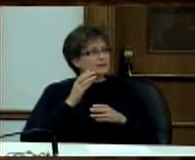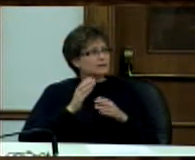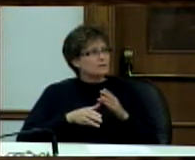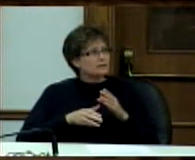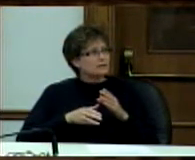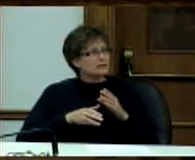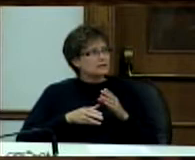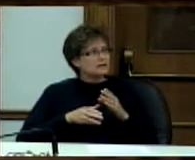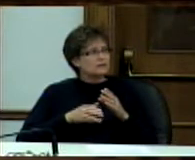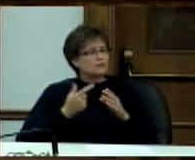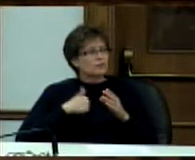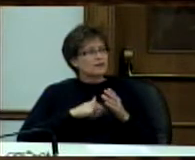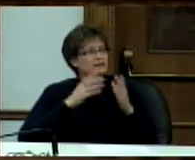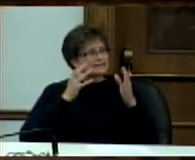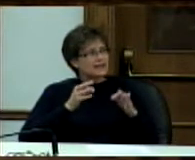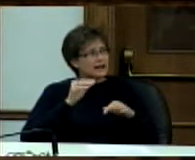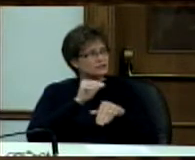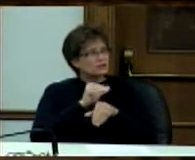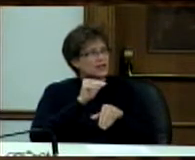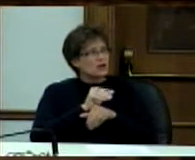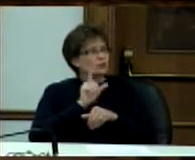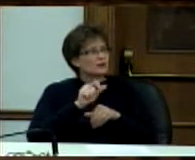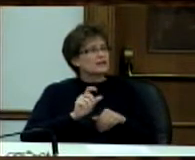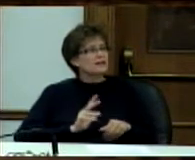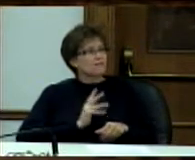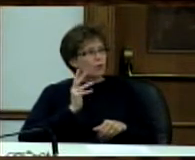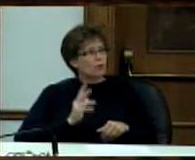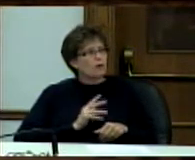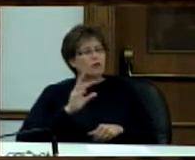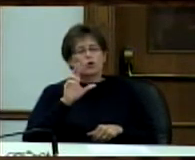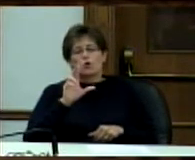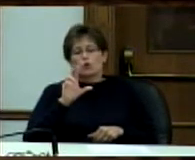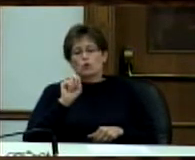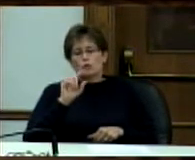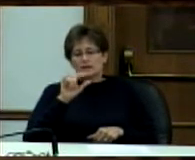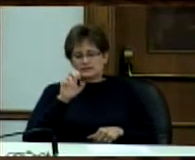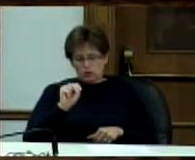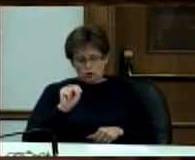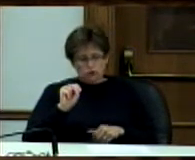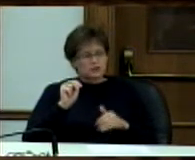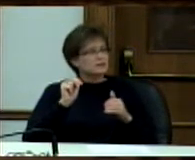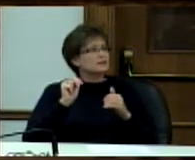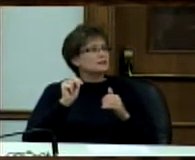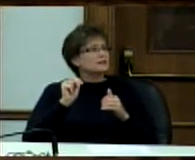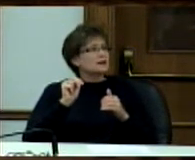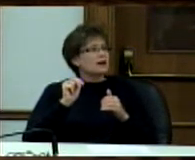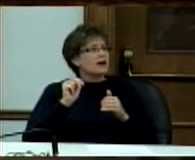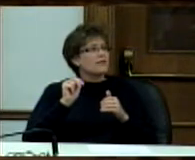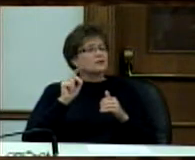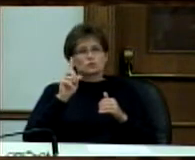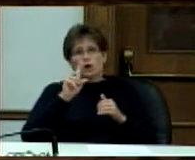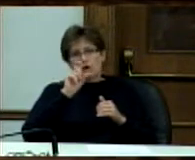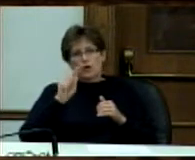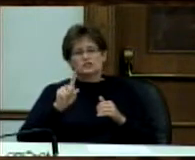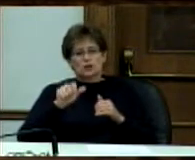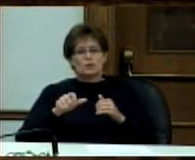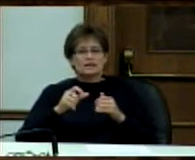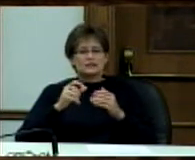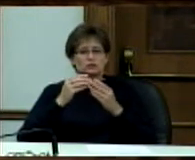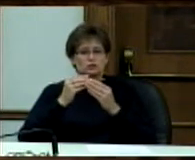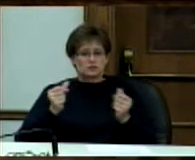we take this motion tonight. There will need to be a formalized resolution. In particular, there's a question that we need to